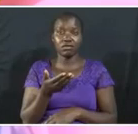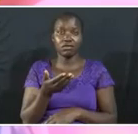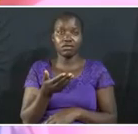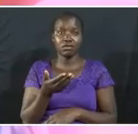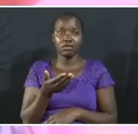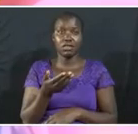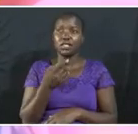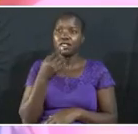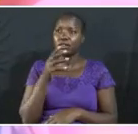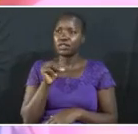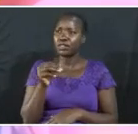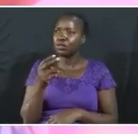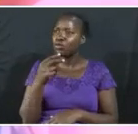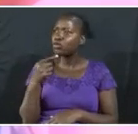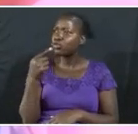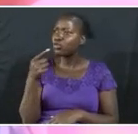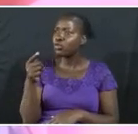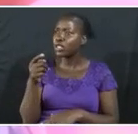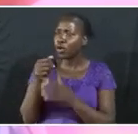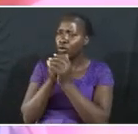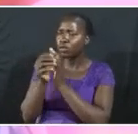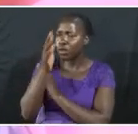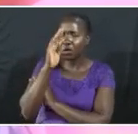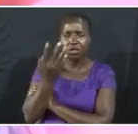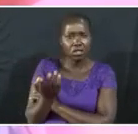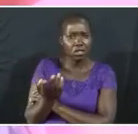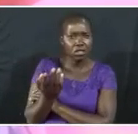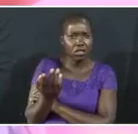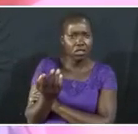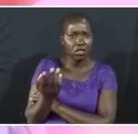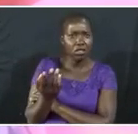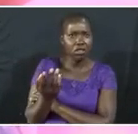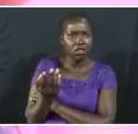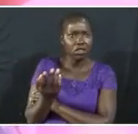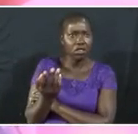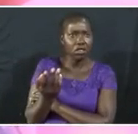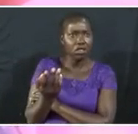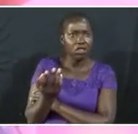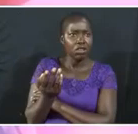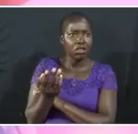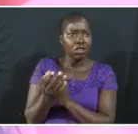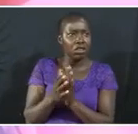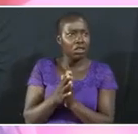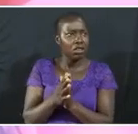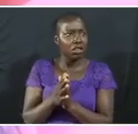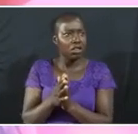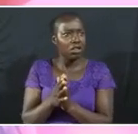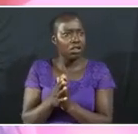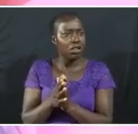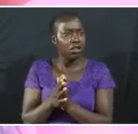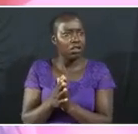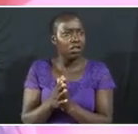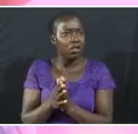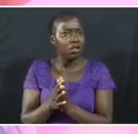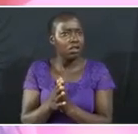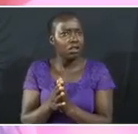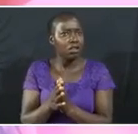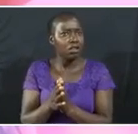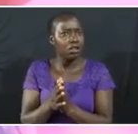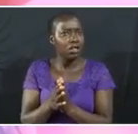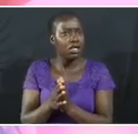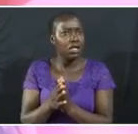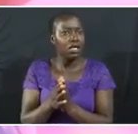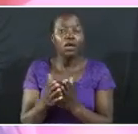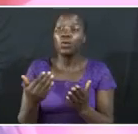And I told them, who has told you they are worshiping God? Last time I checked, is that we